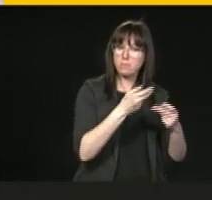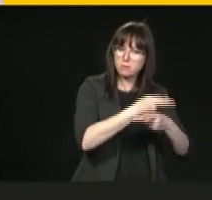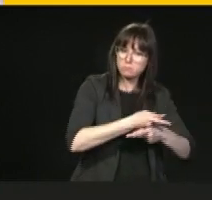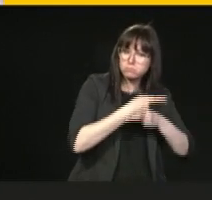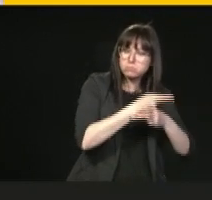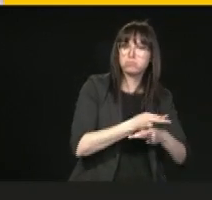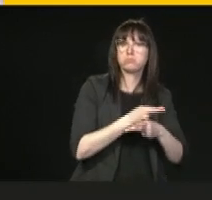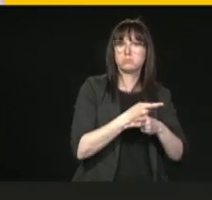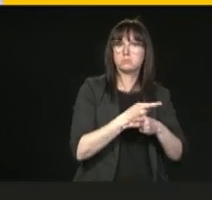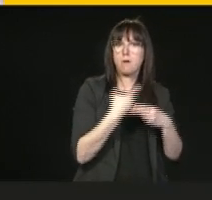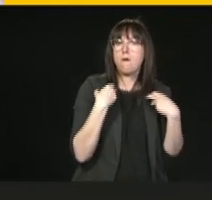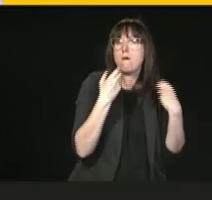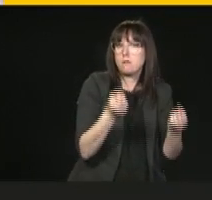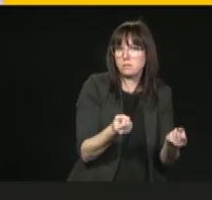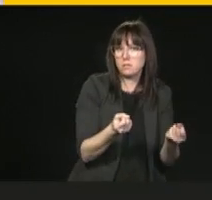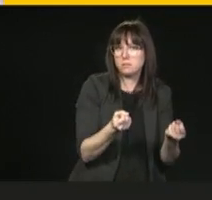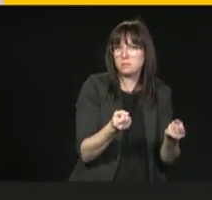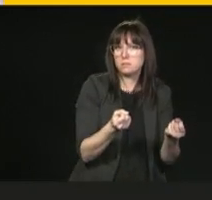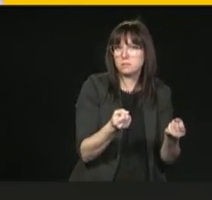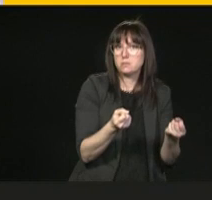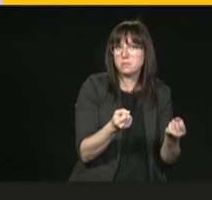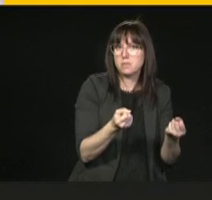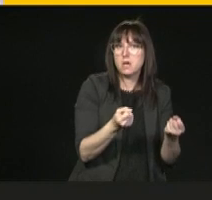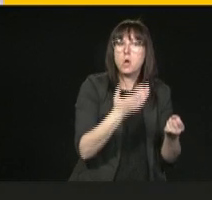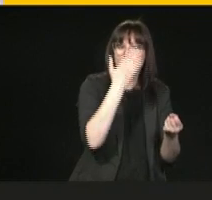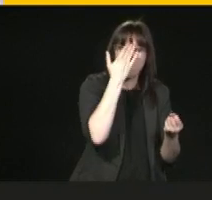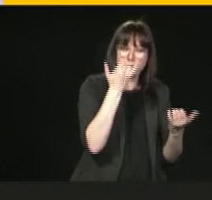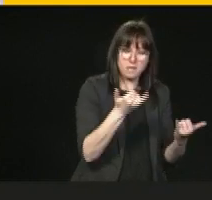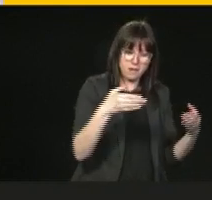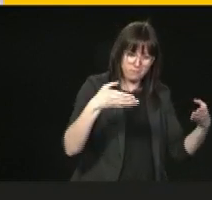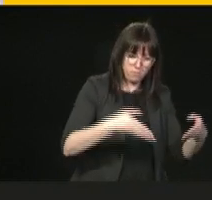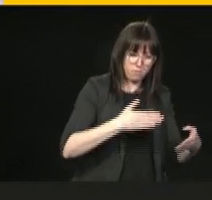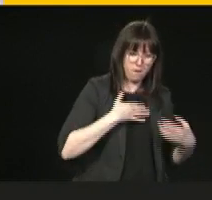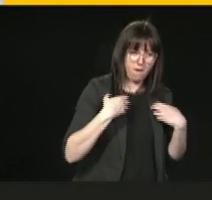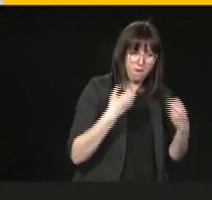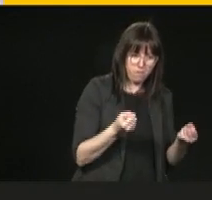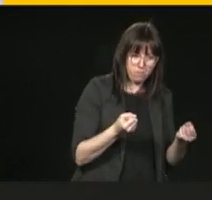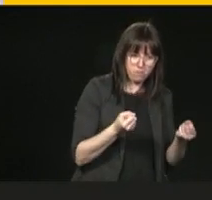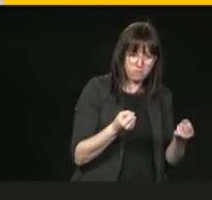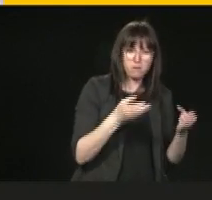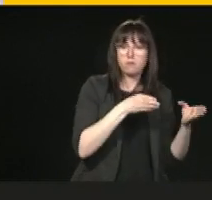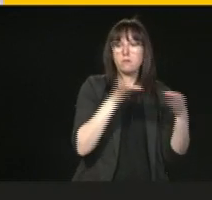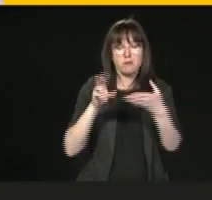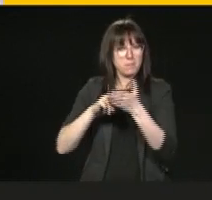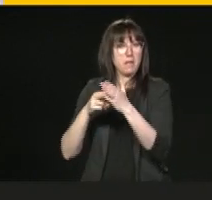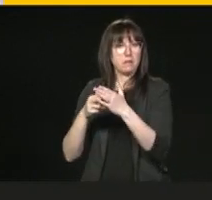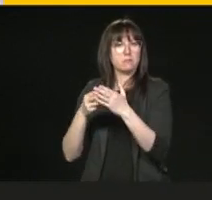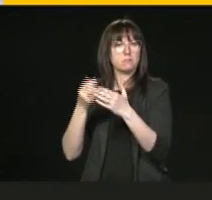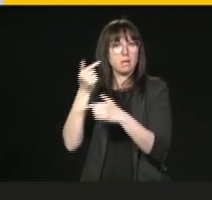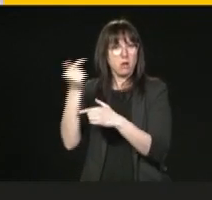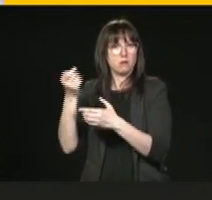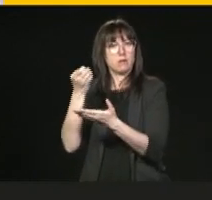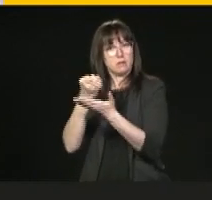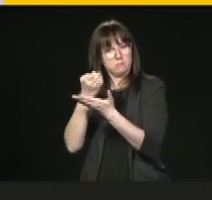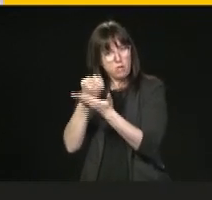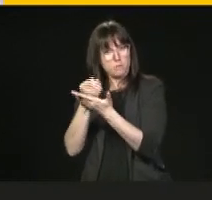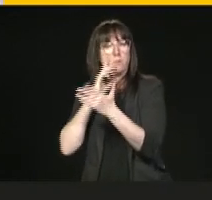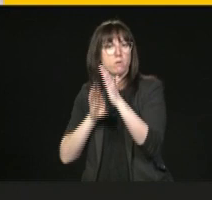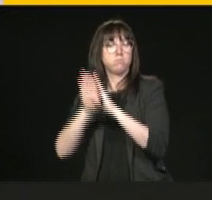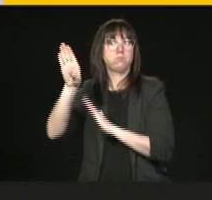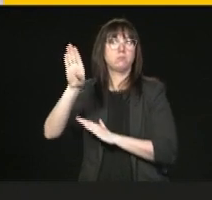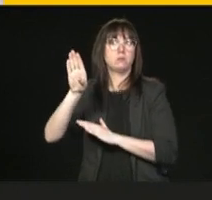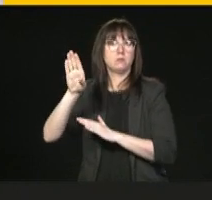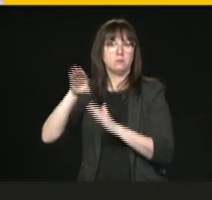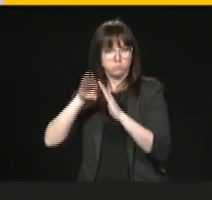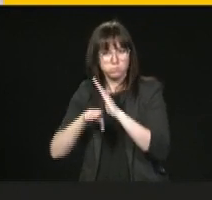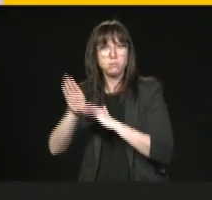ones, with the confidence that our economy will bounce back strongly. If we make